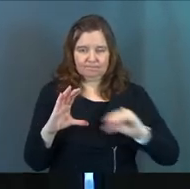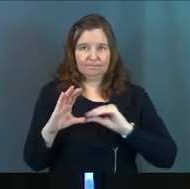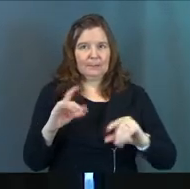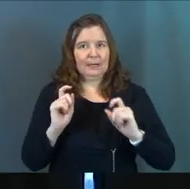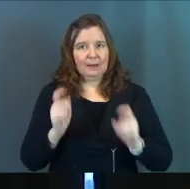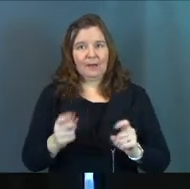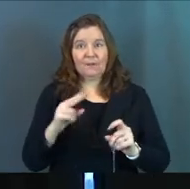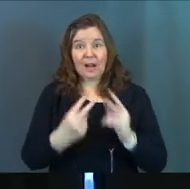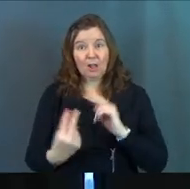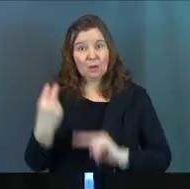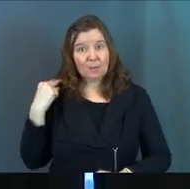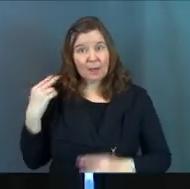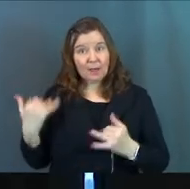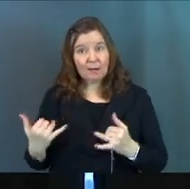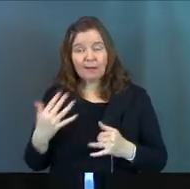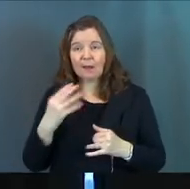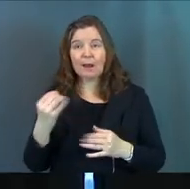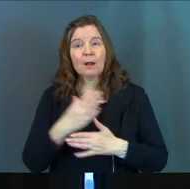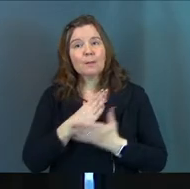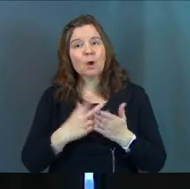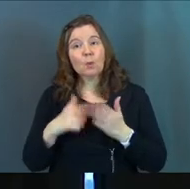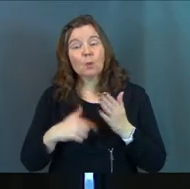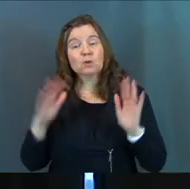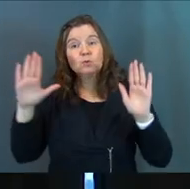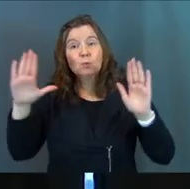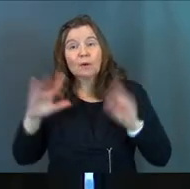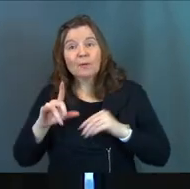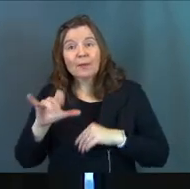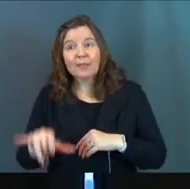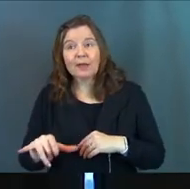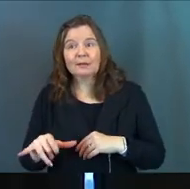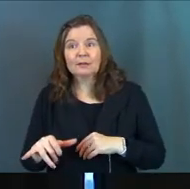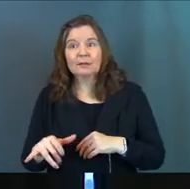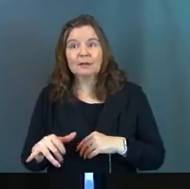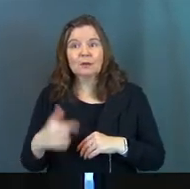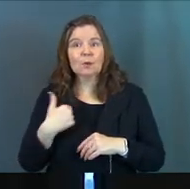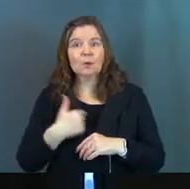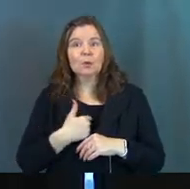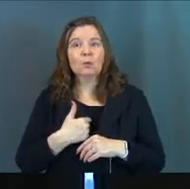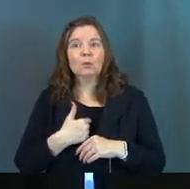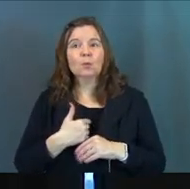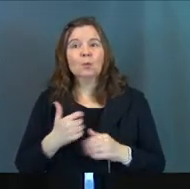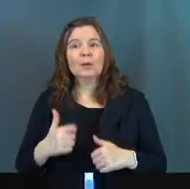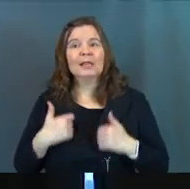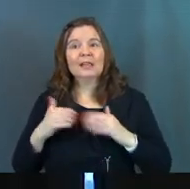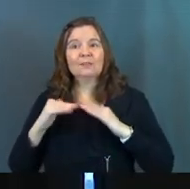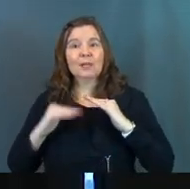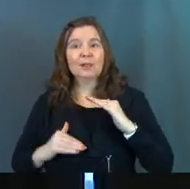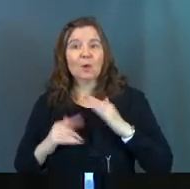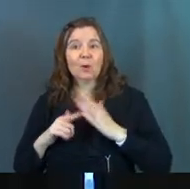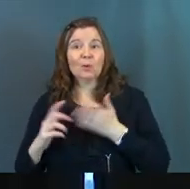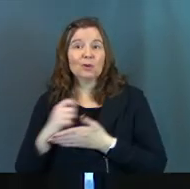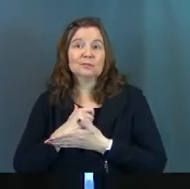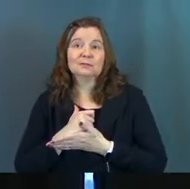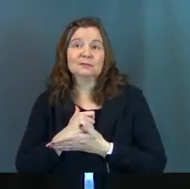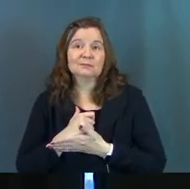gave. And I look back on it, and part of what's wonderful about that is we lived way below our